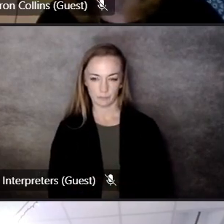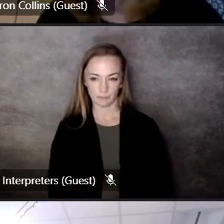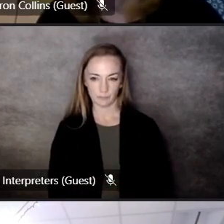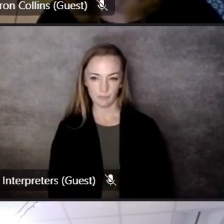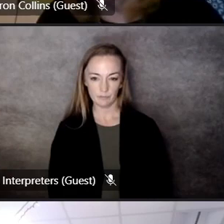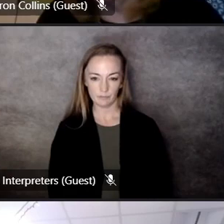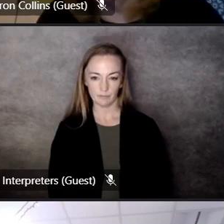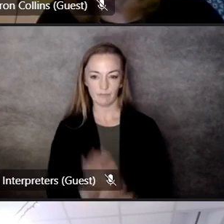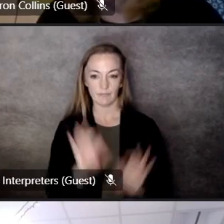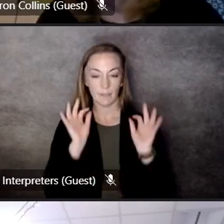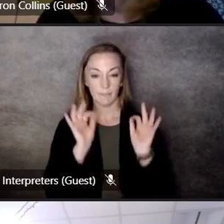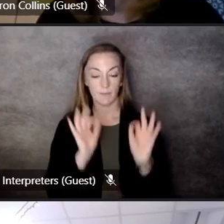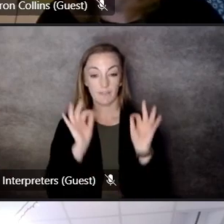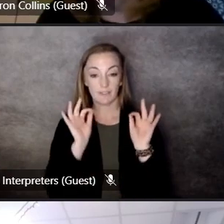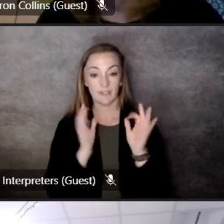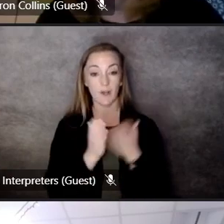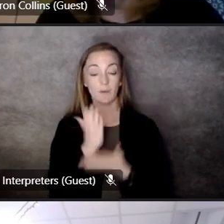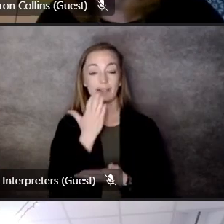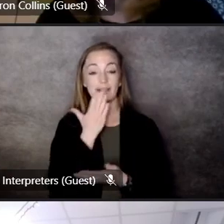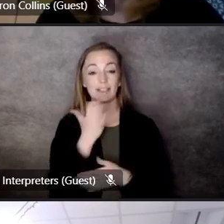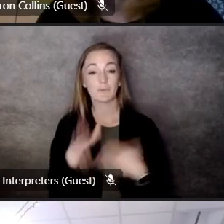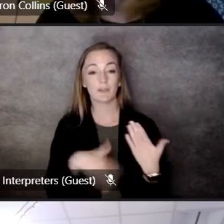Perfect. All right. Thank you all.